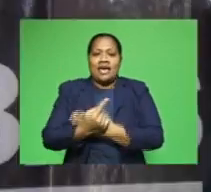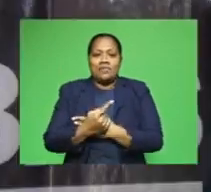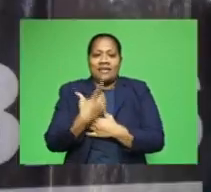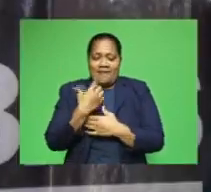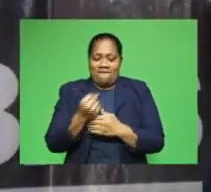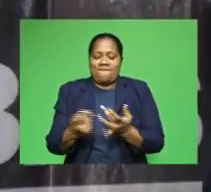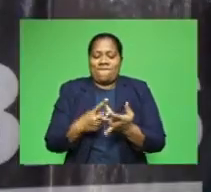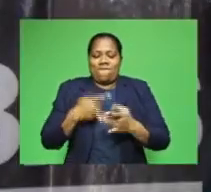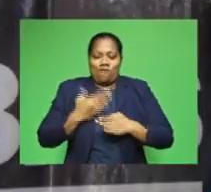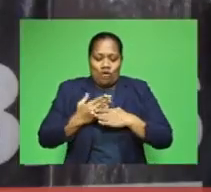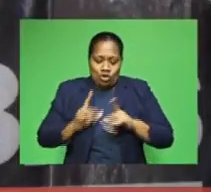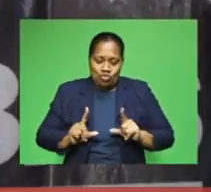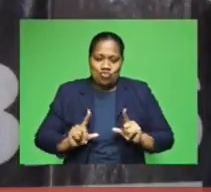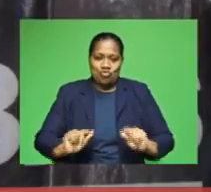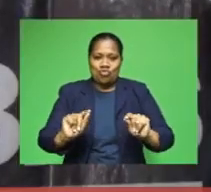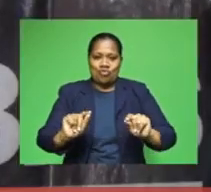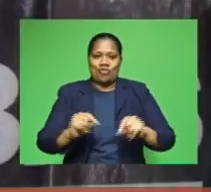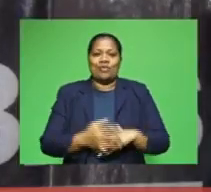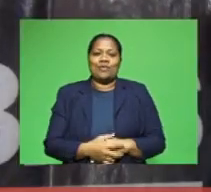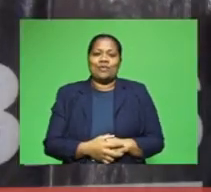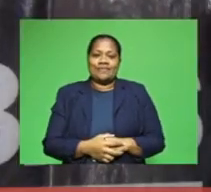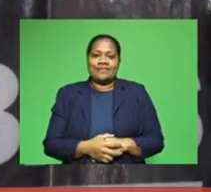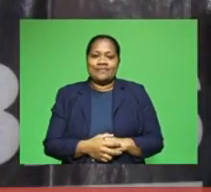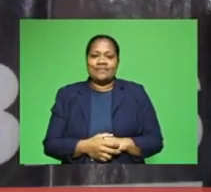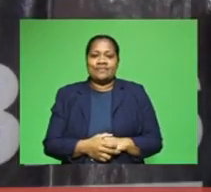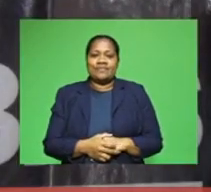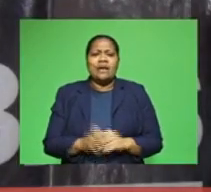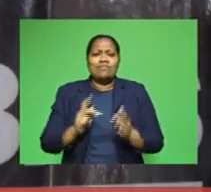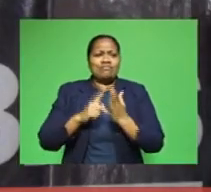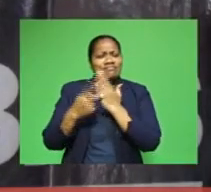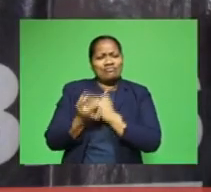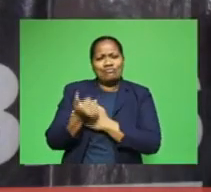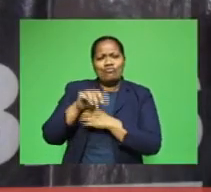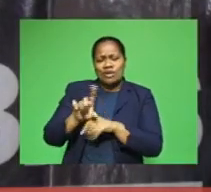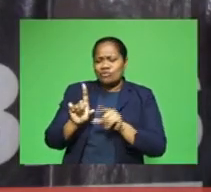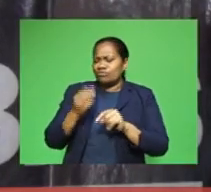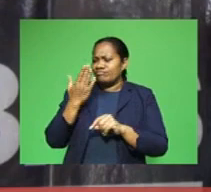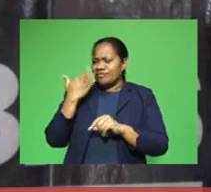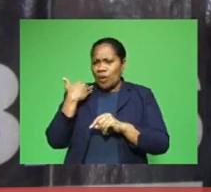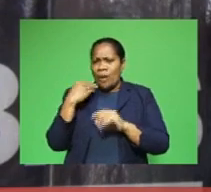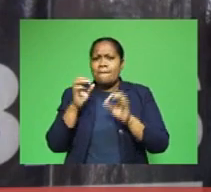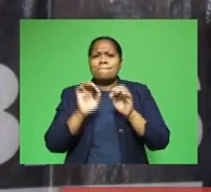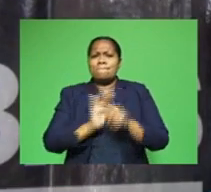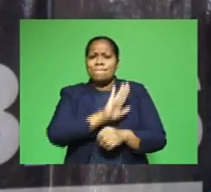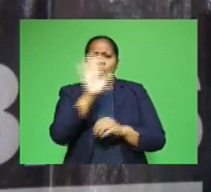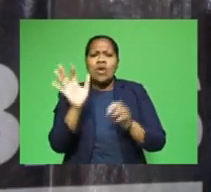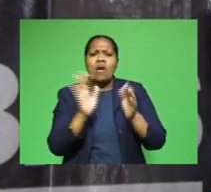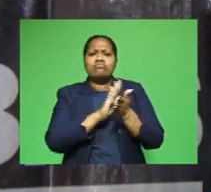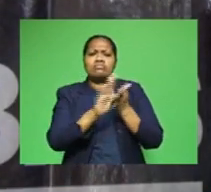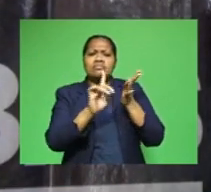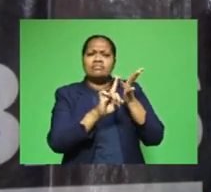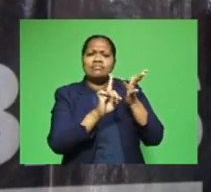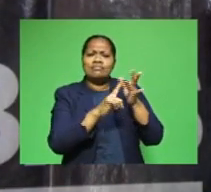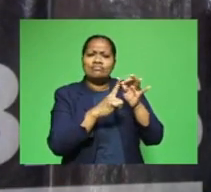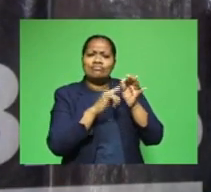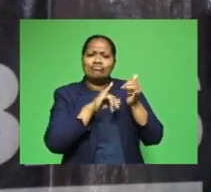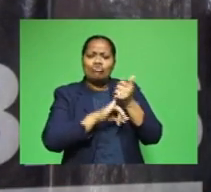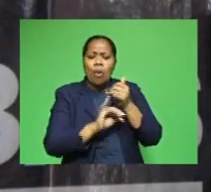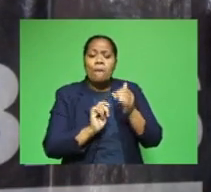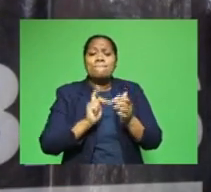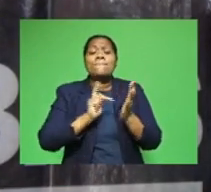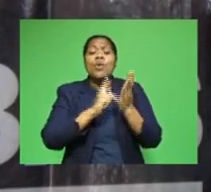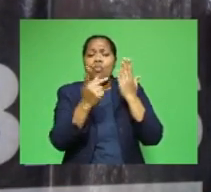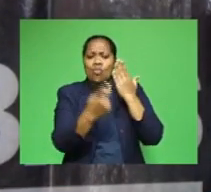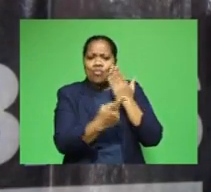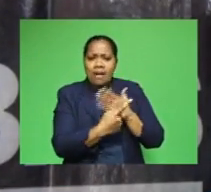to. These programs are what William had mentioned before, which is the Bull Hoops program. Also, we had the